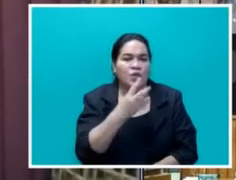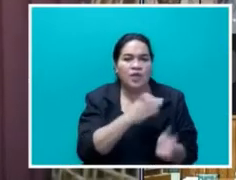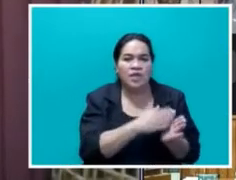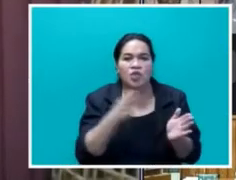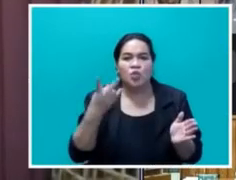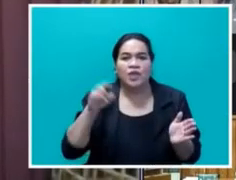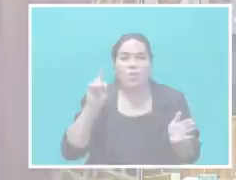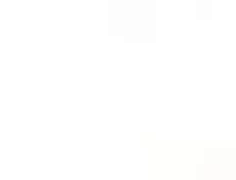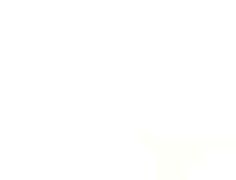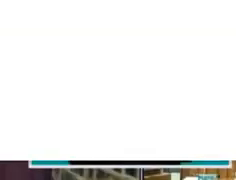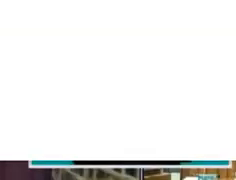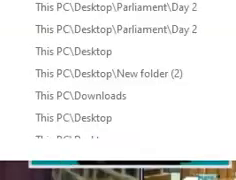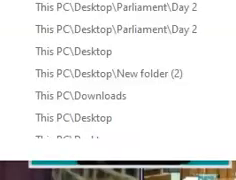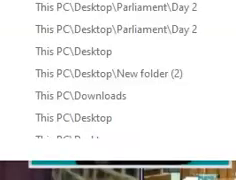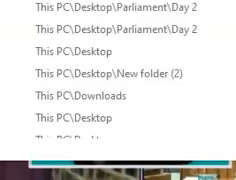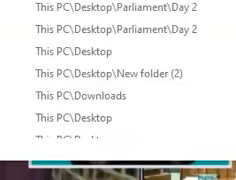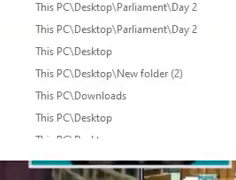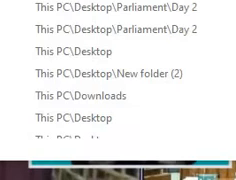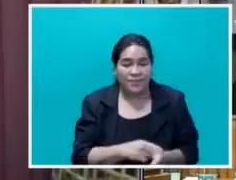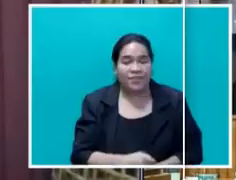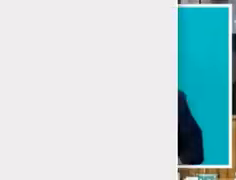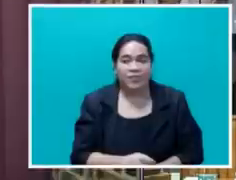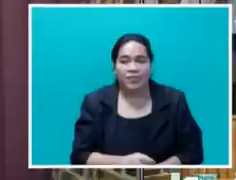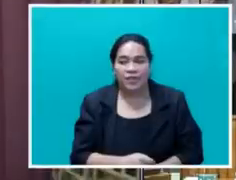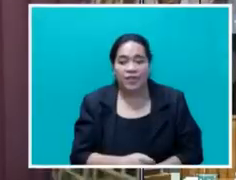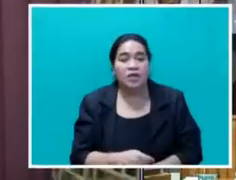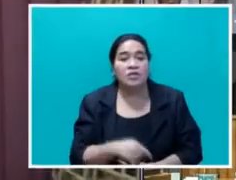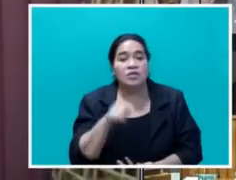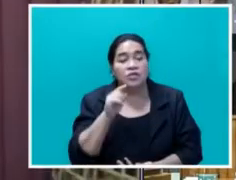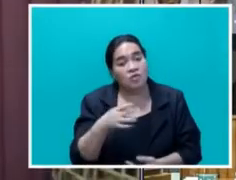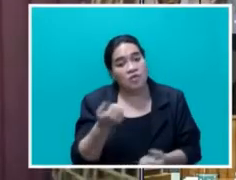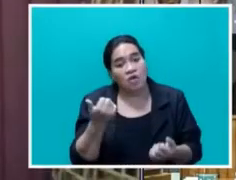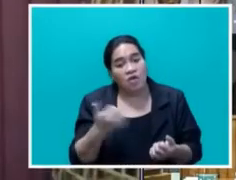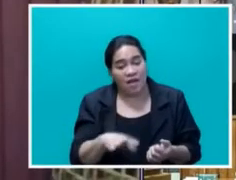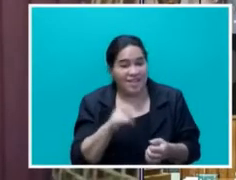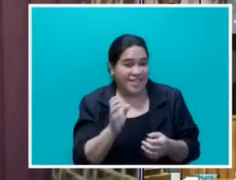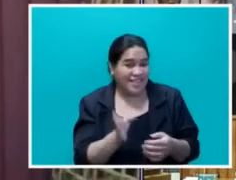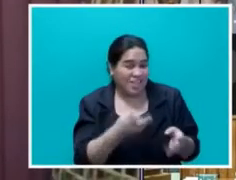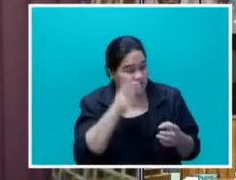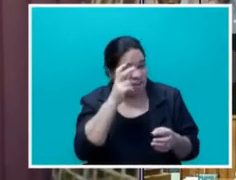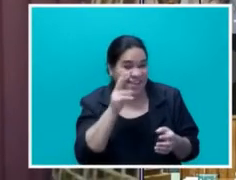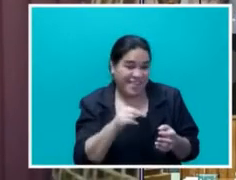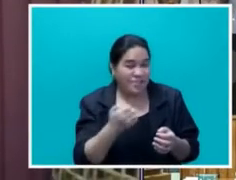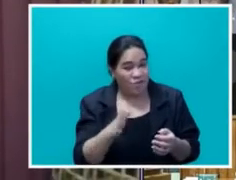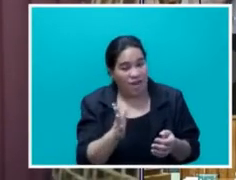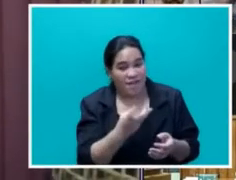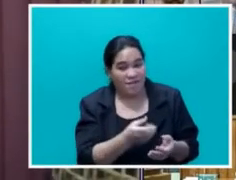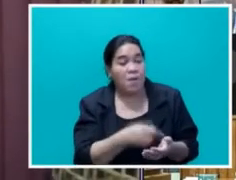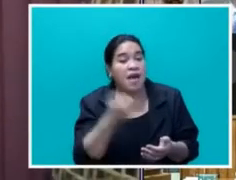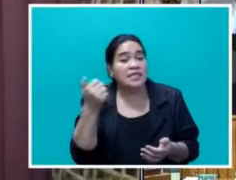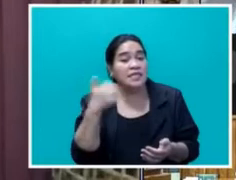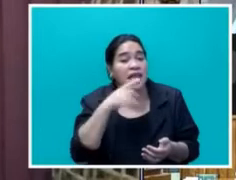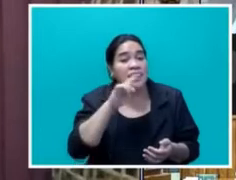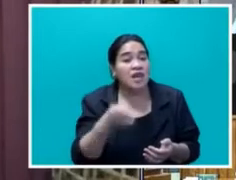year. Since the equipment and training needs had already been cared for, the amount of $600,000 was